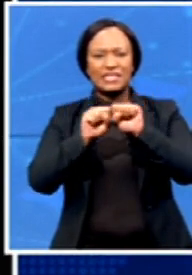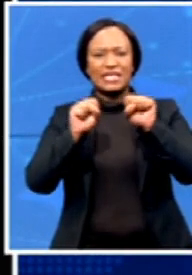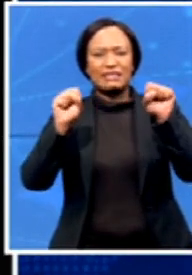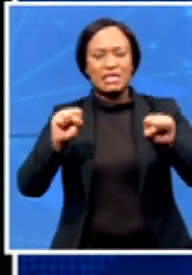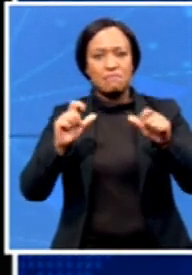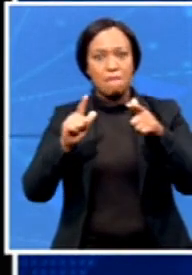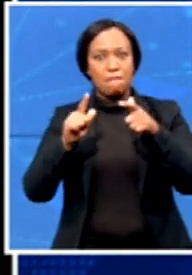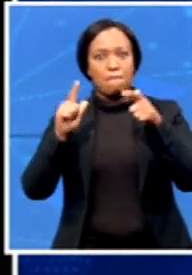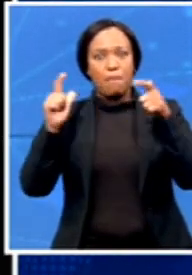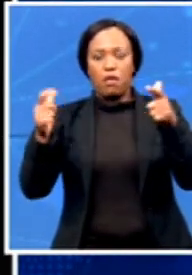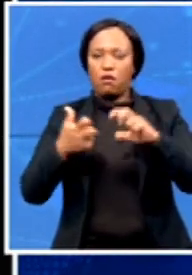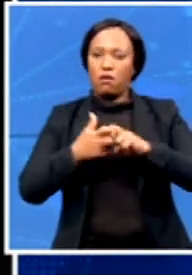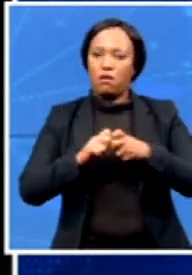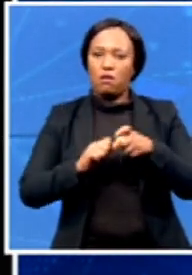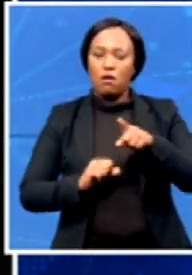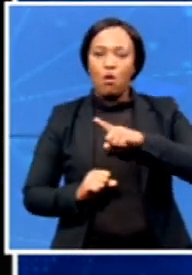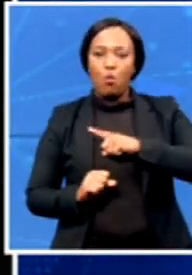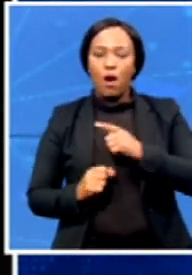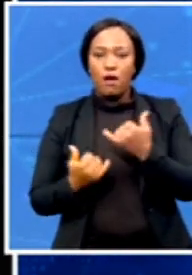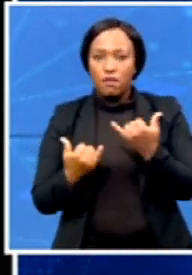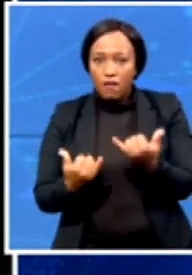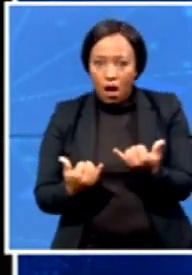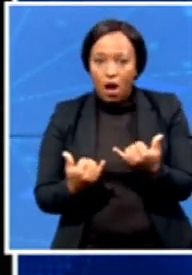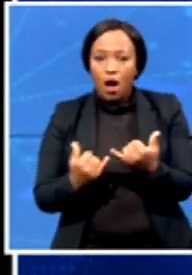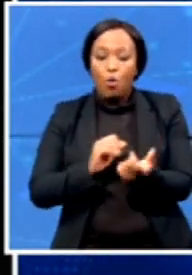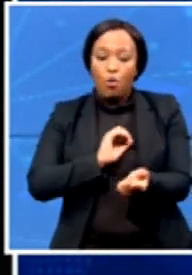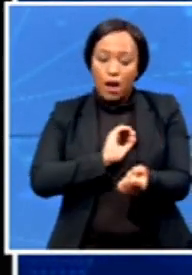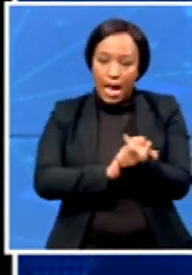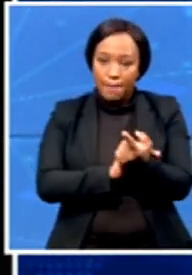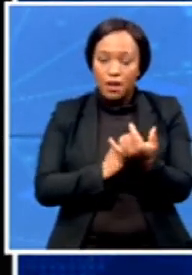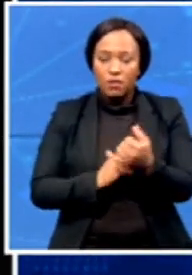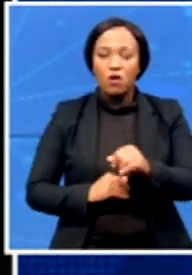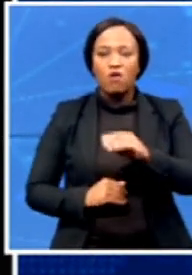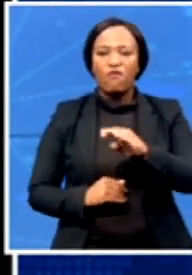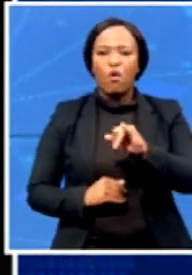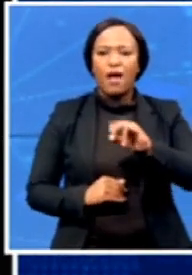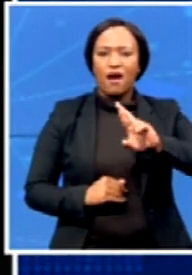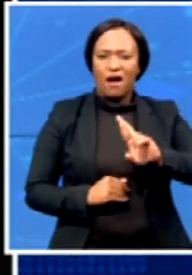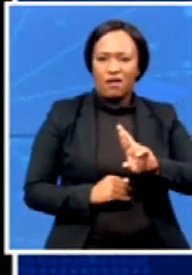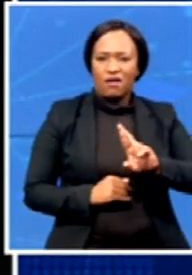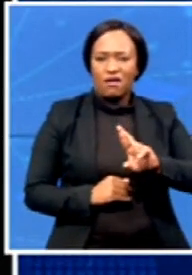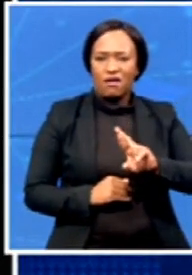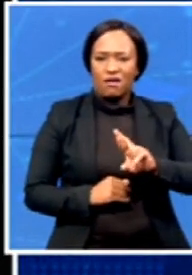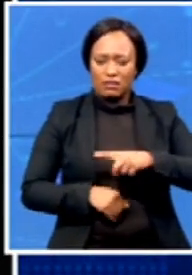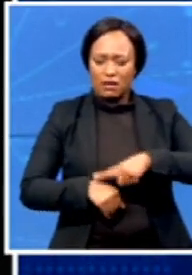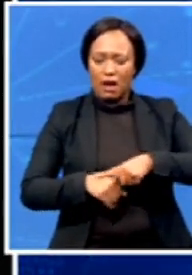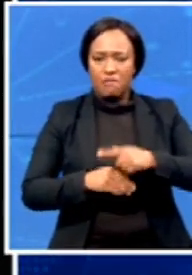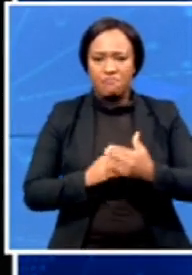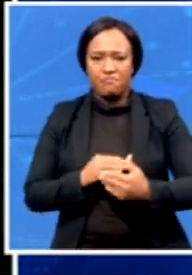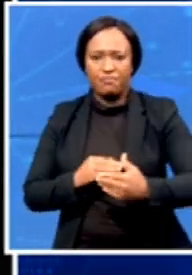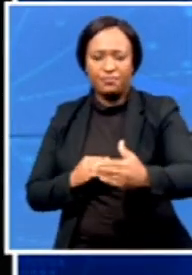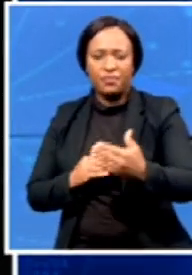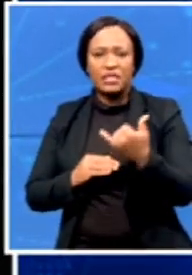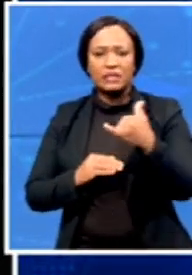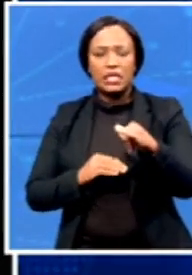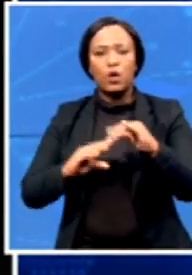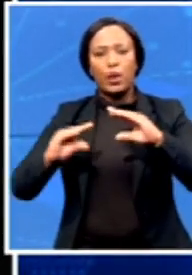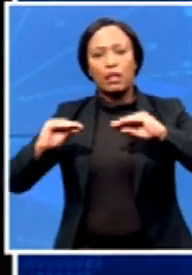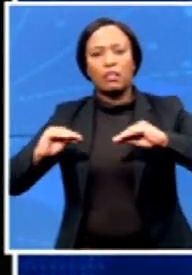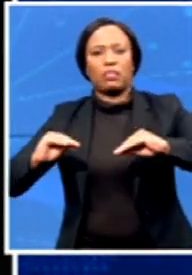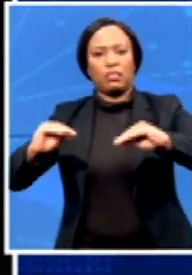industrial revolution era, and yet we're still training our students